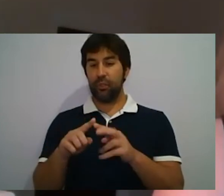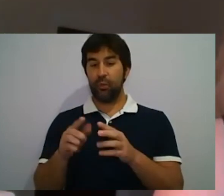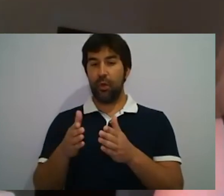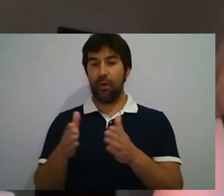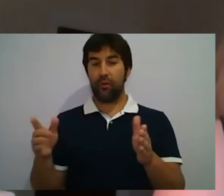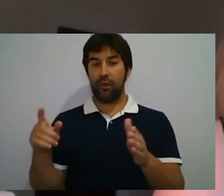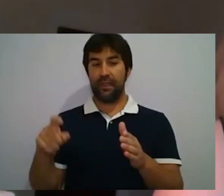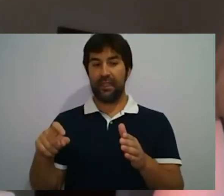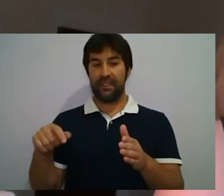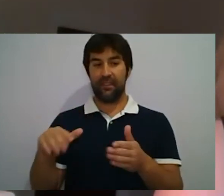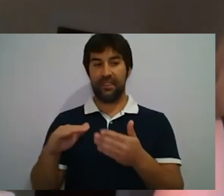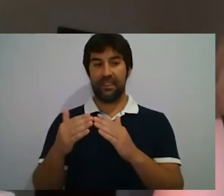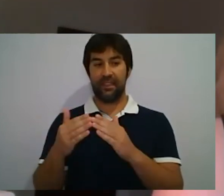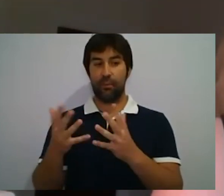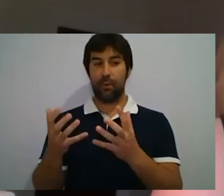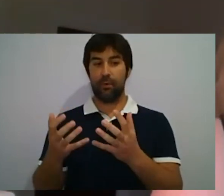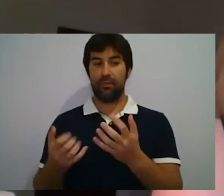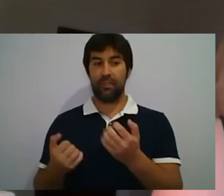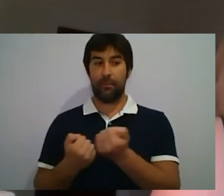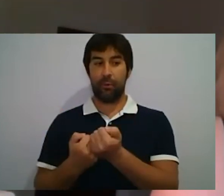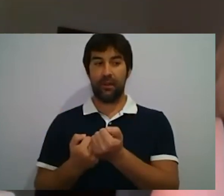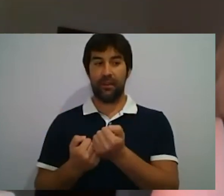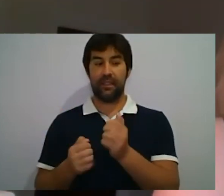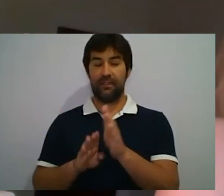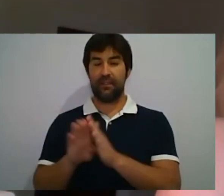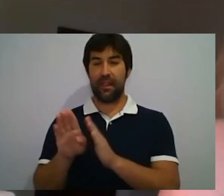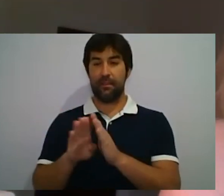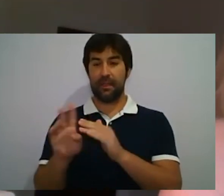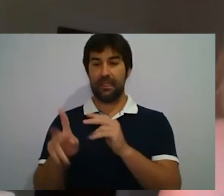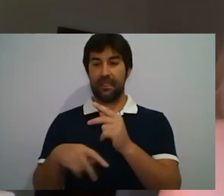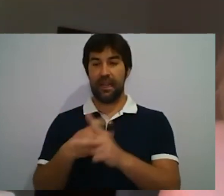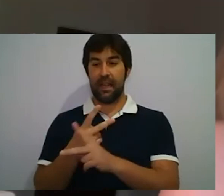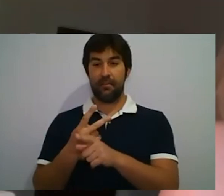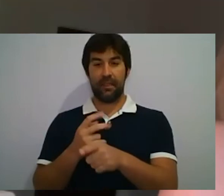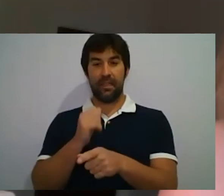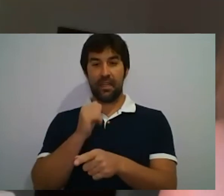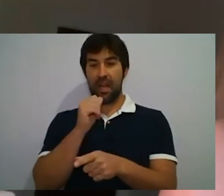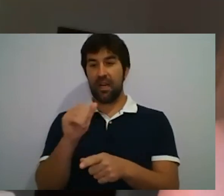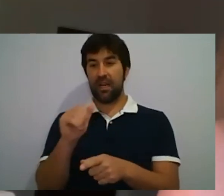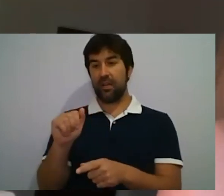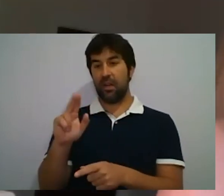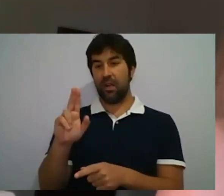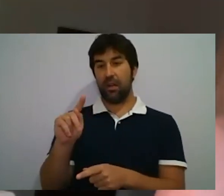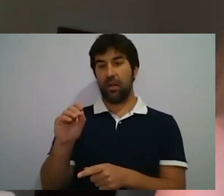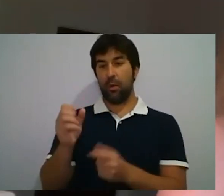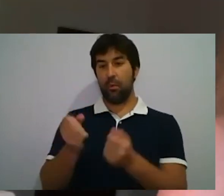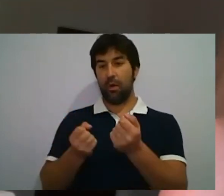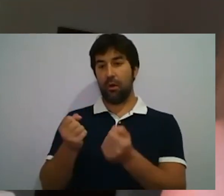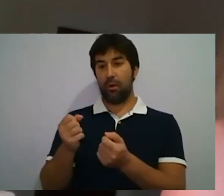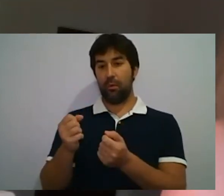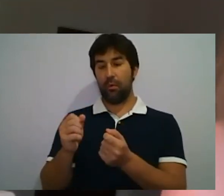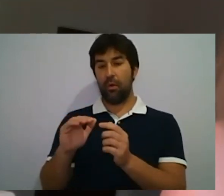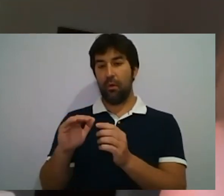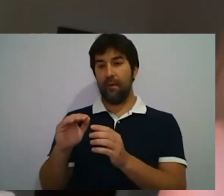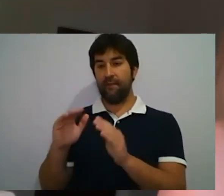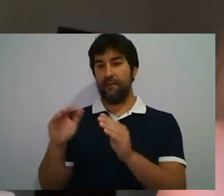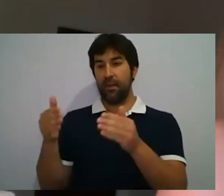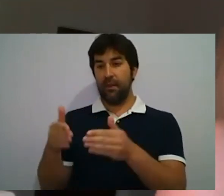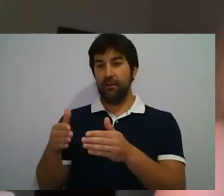there. We look at the volume of traffic because curb cuts are there for vehicular purposes. And so we look at the